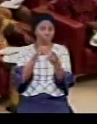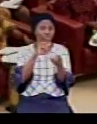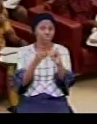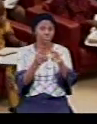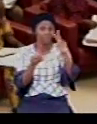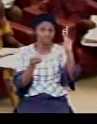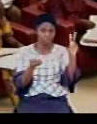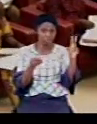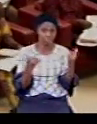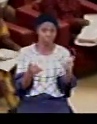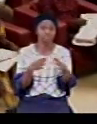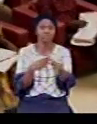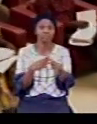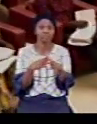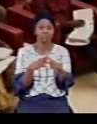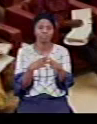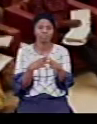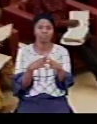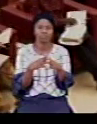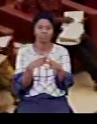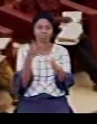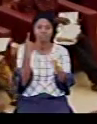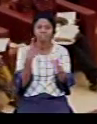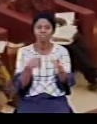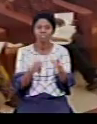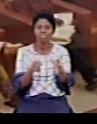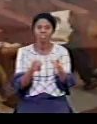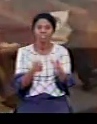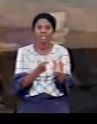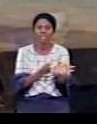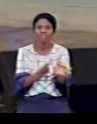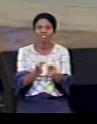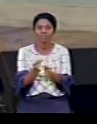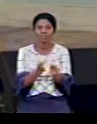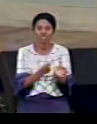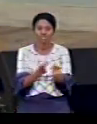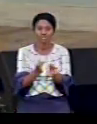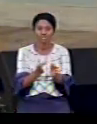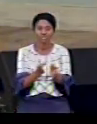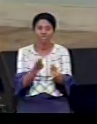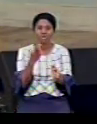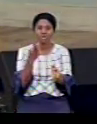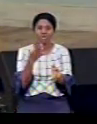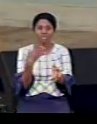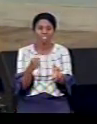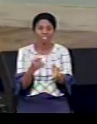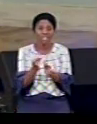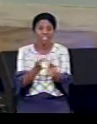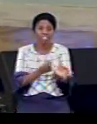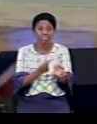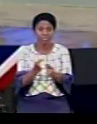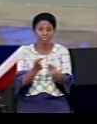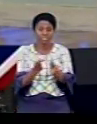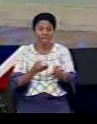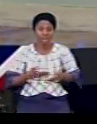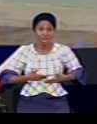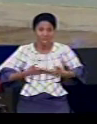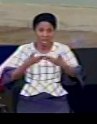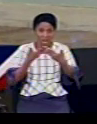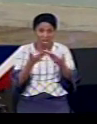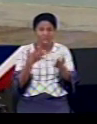two now. The expression of faith in God's